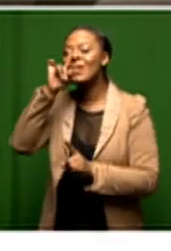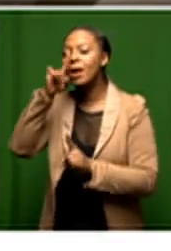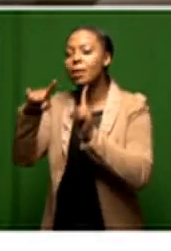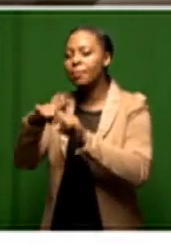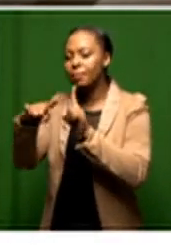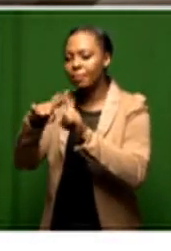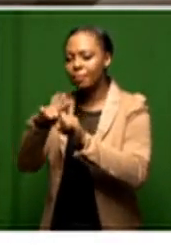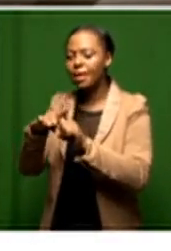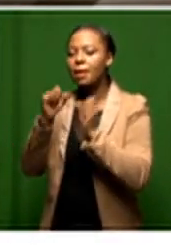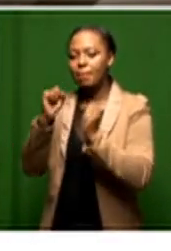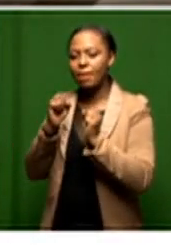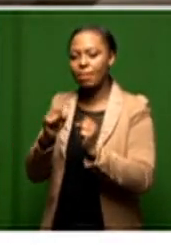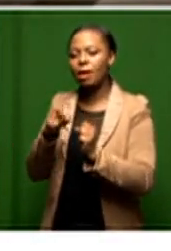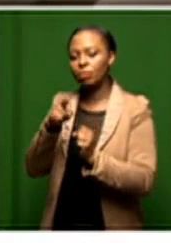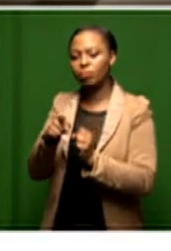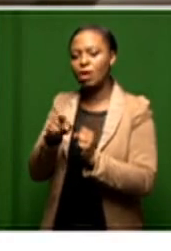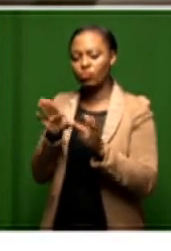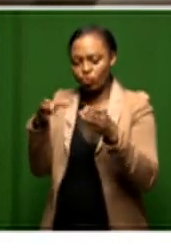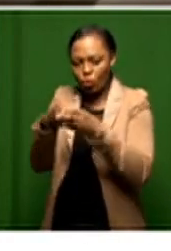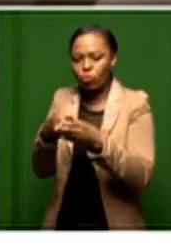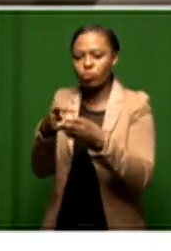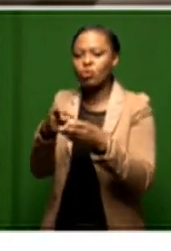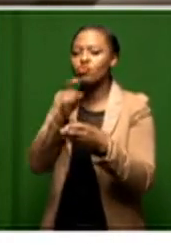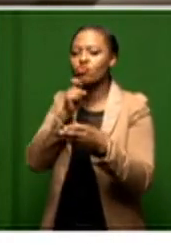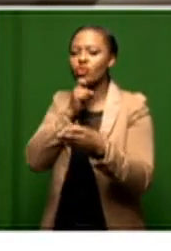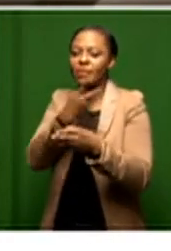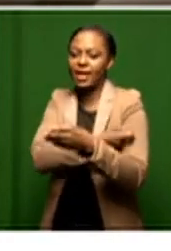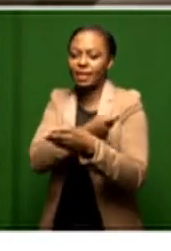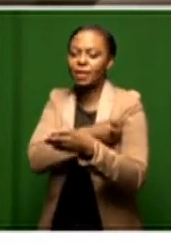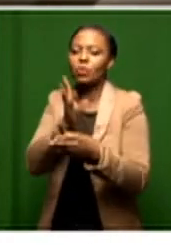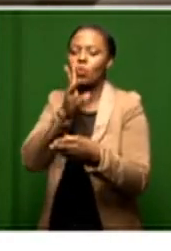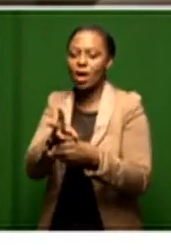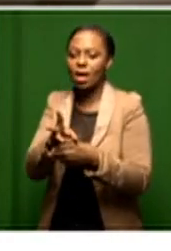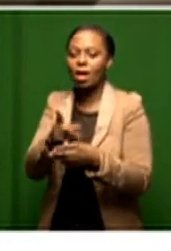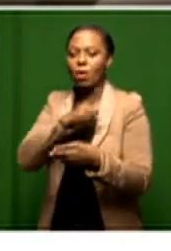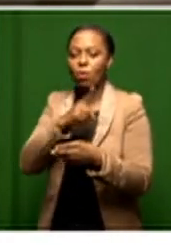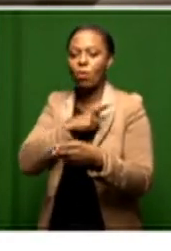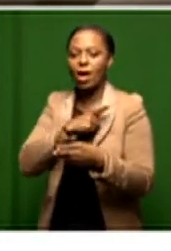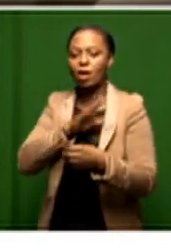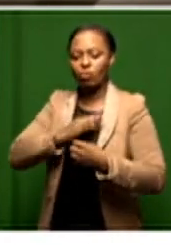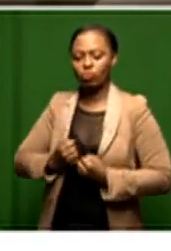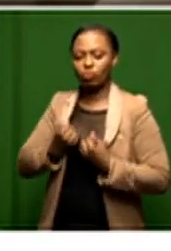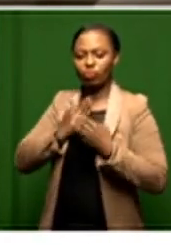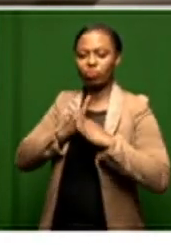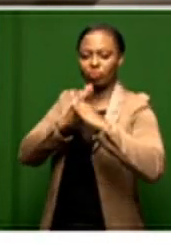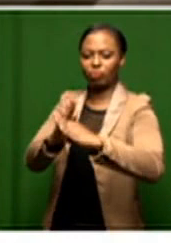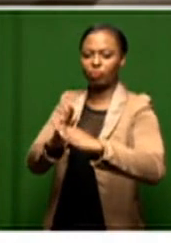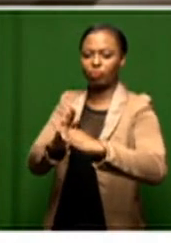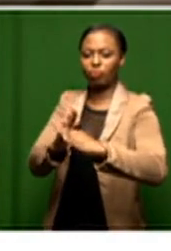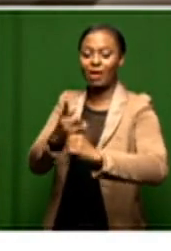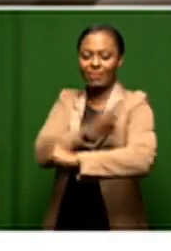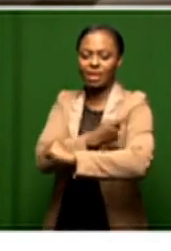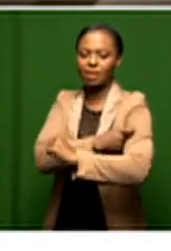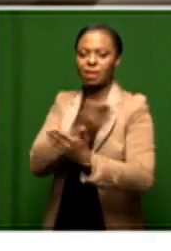still candidates for the vaccine. The vaccine causes a larger antibody response than it seems a